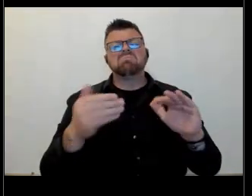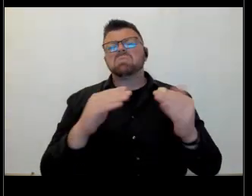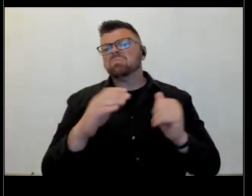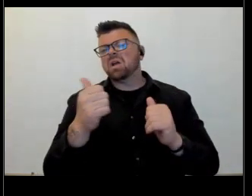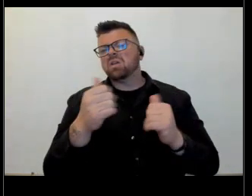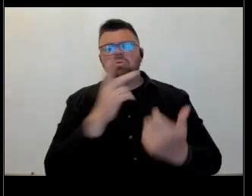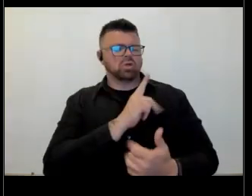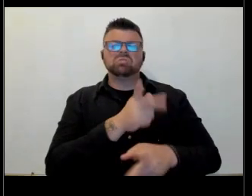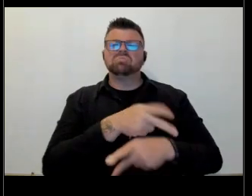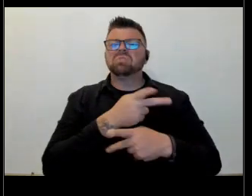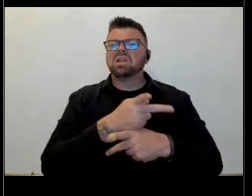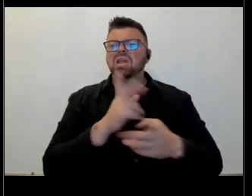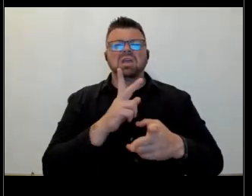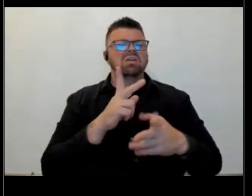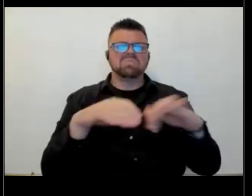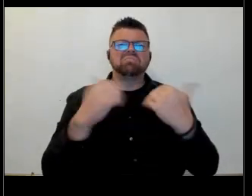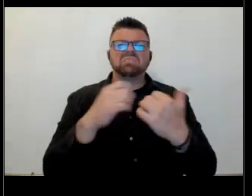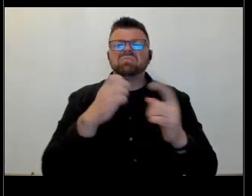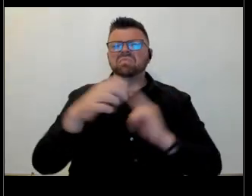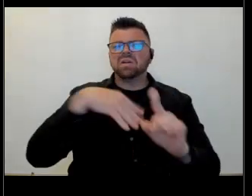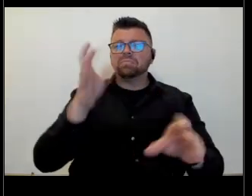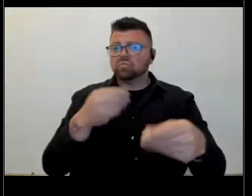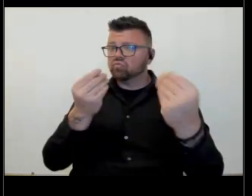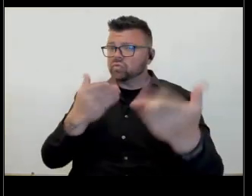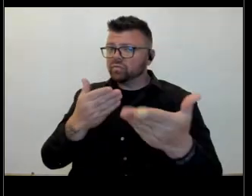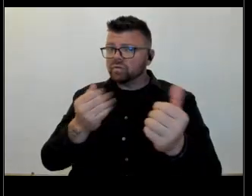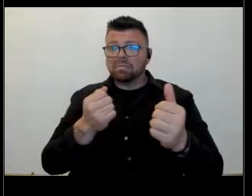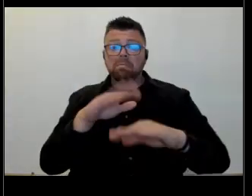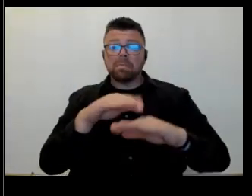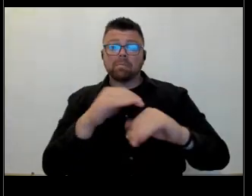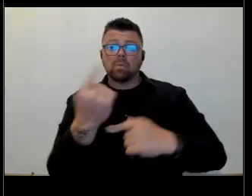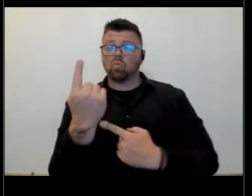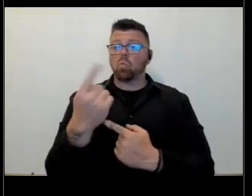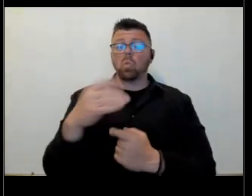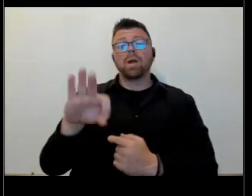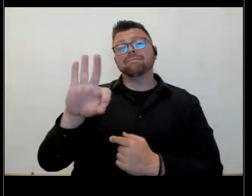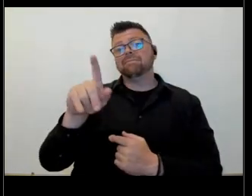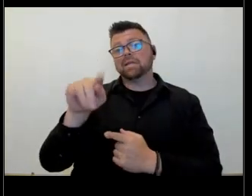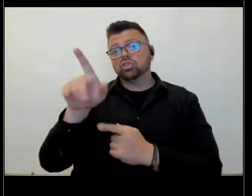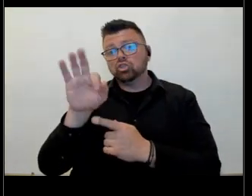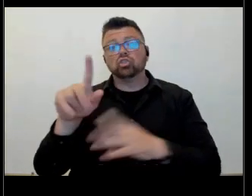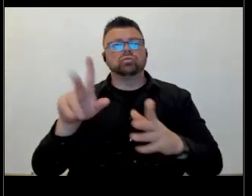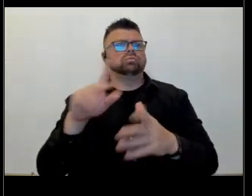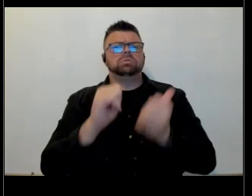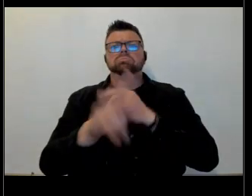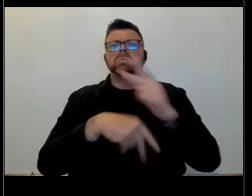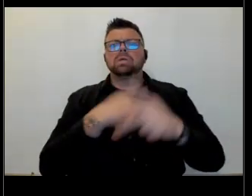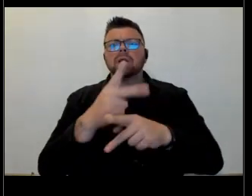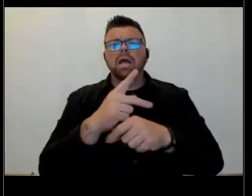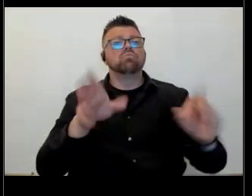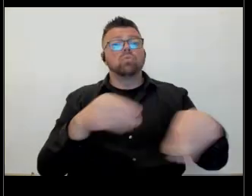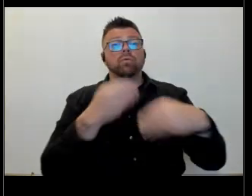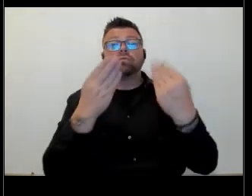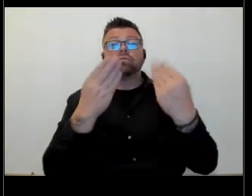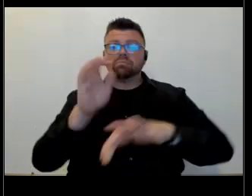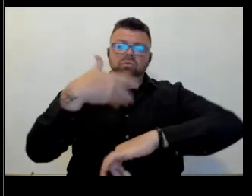care spaces are provided, at least one fixture of each type provided must be accessible per